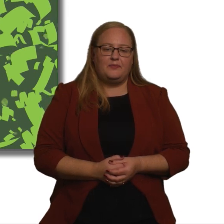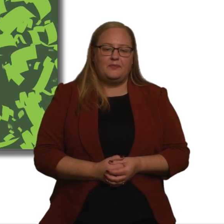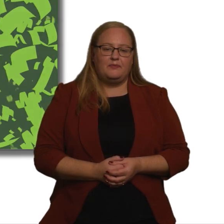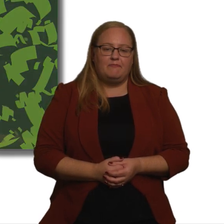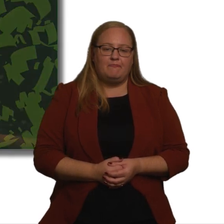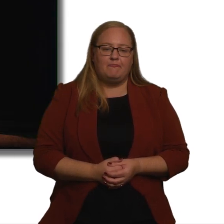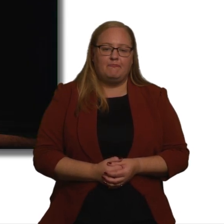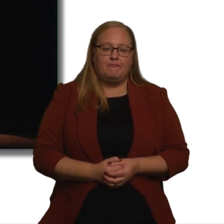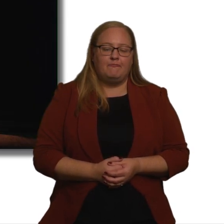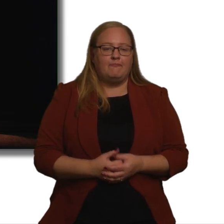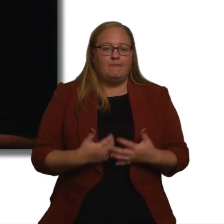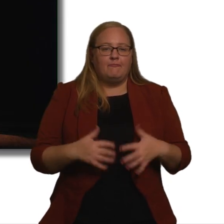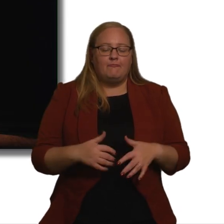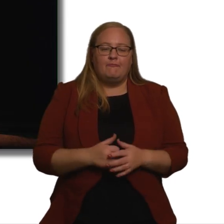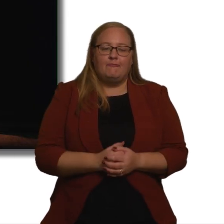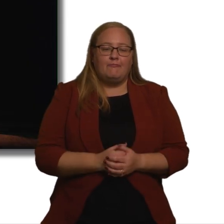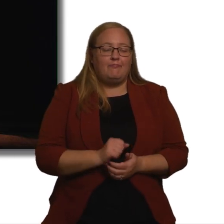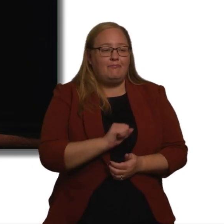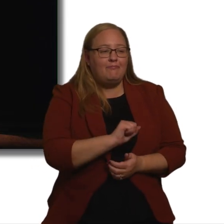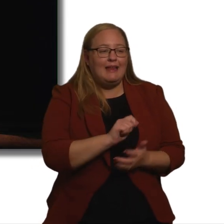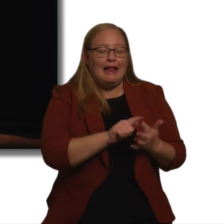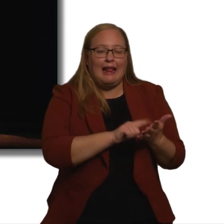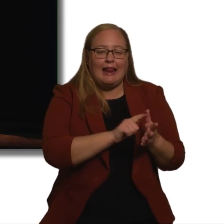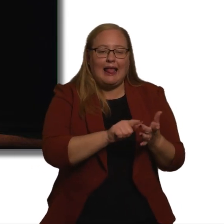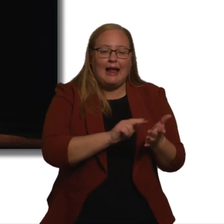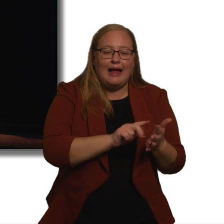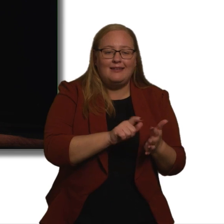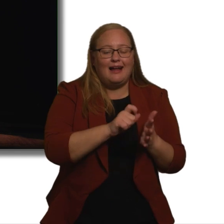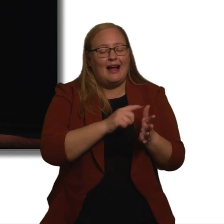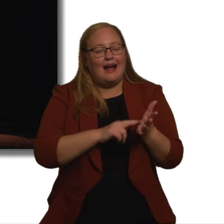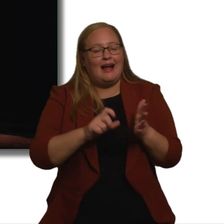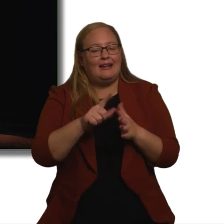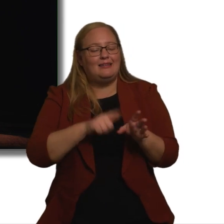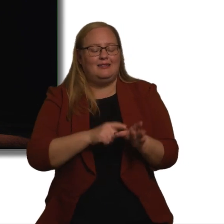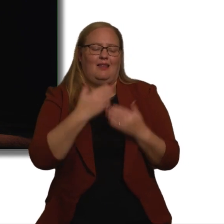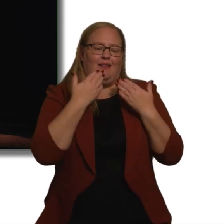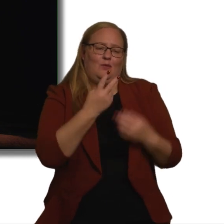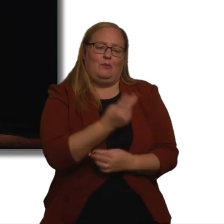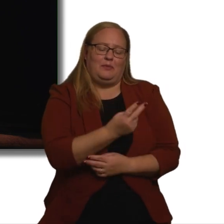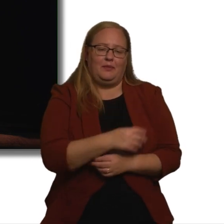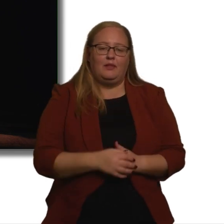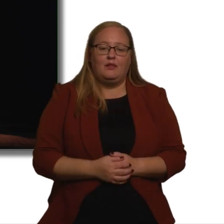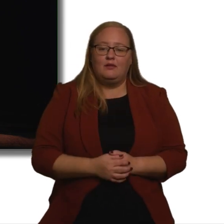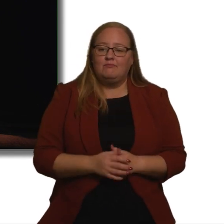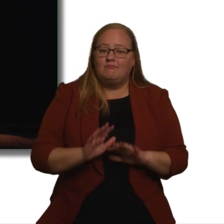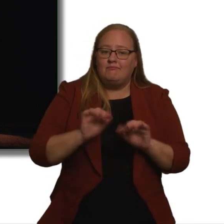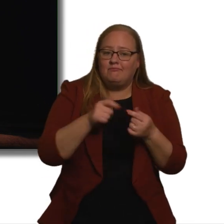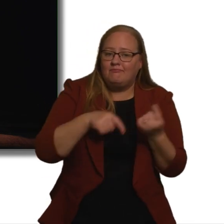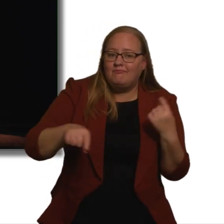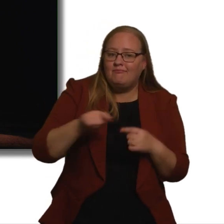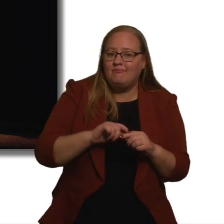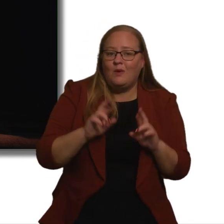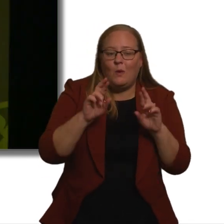Wow, thank you, Elaine, and thank you, Andy. Hello there, everyone. I hope you and your families are well.